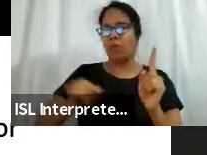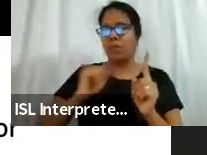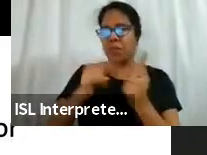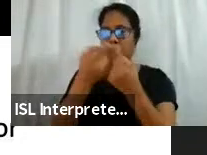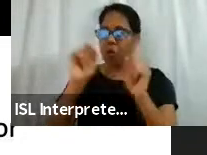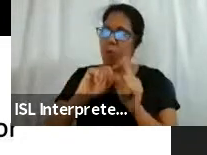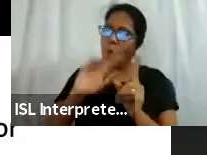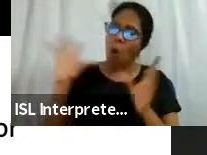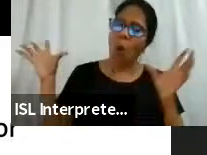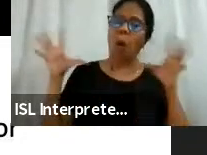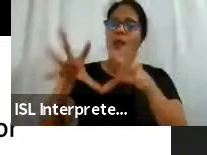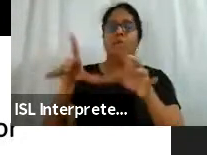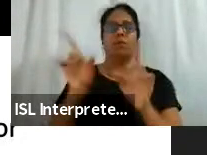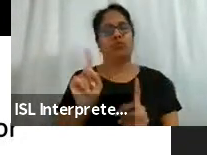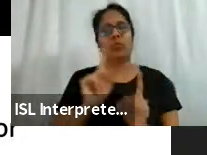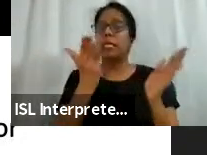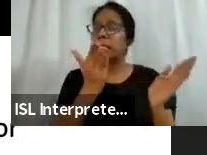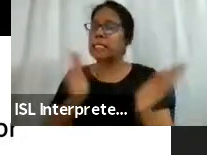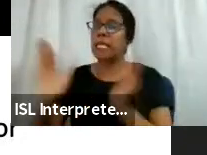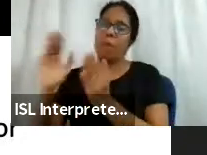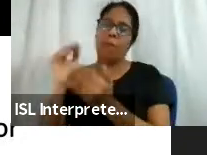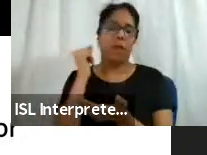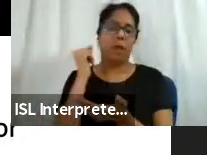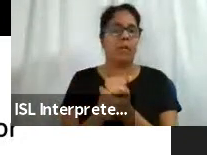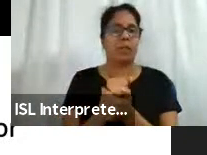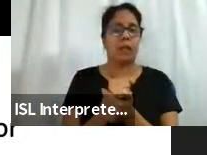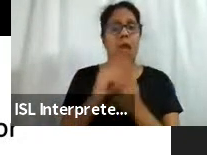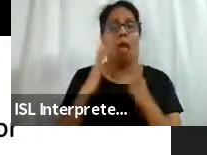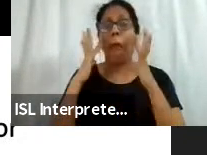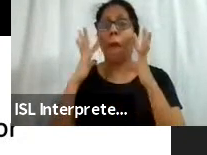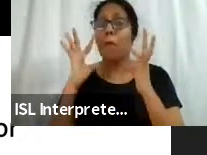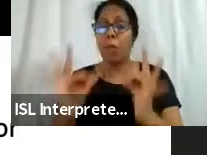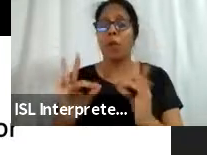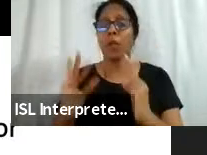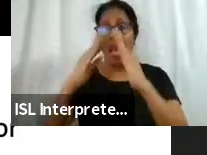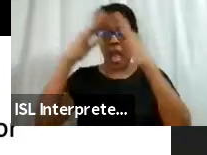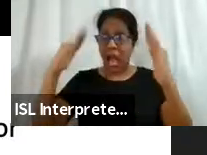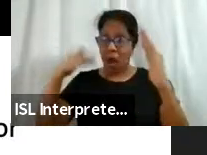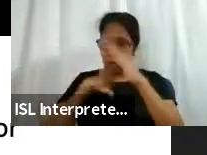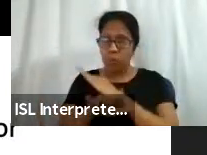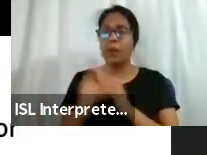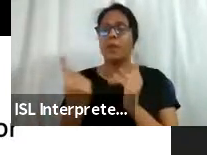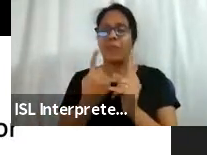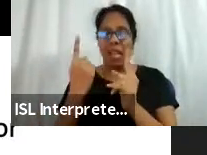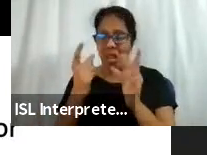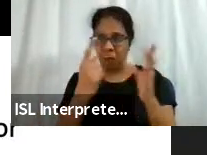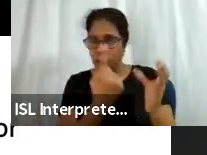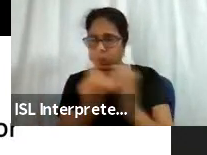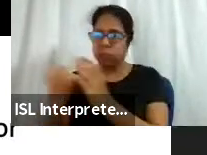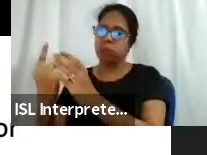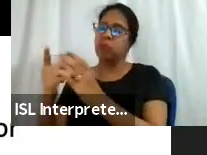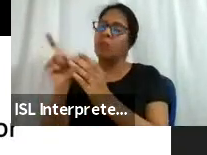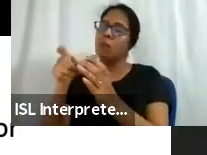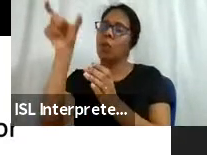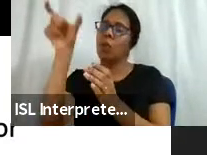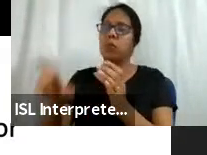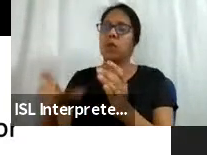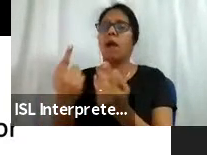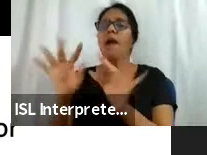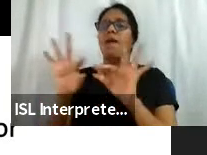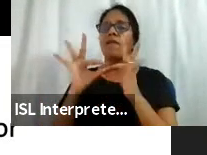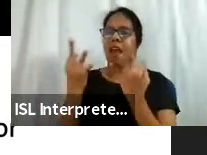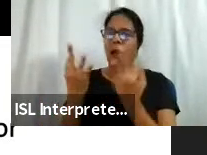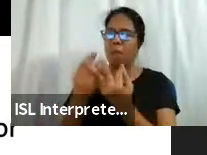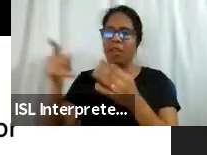Then we should have a requisite facility at the residence for self-isolation and quarantining of the family